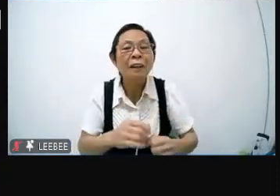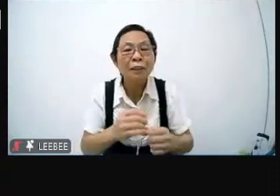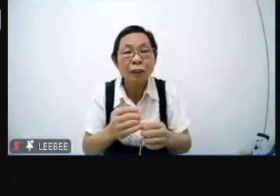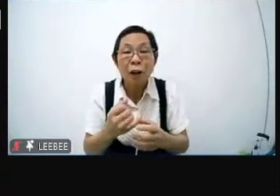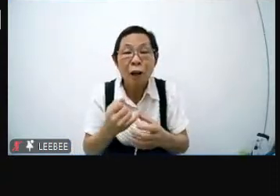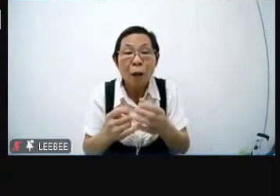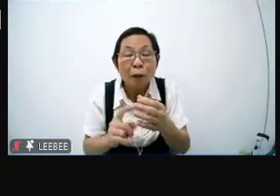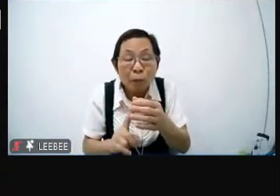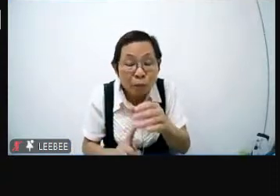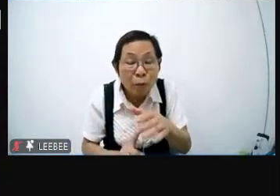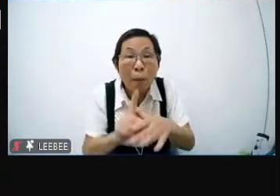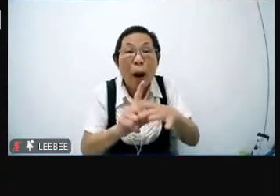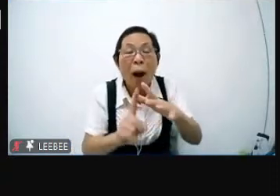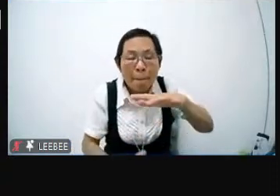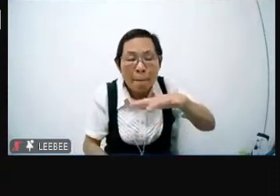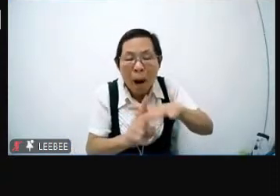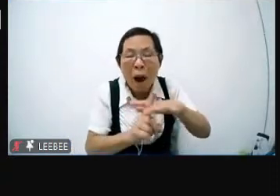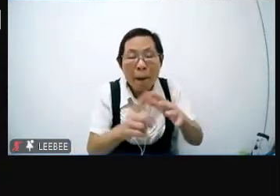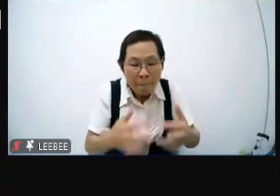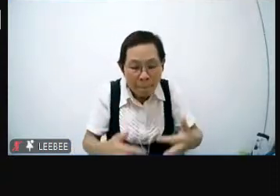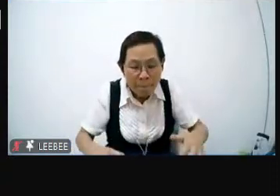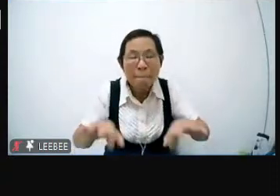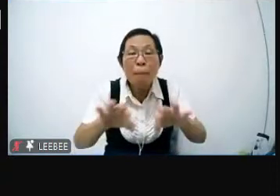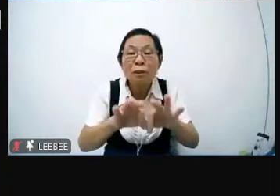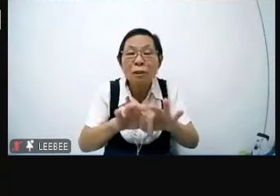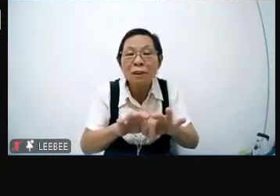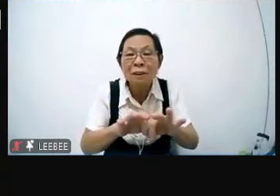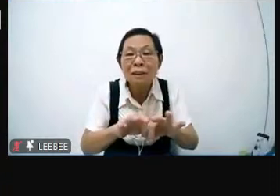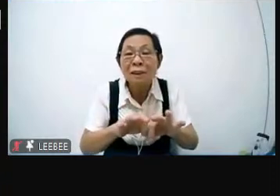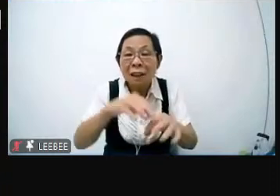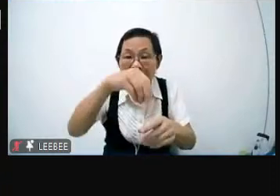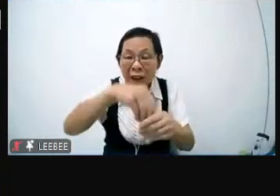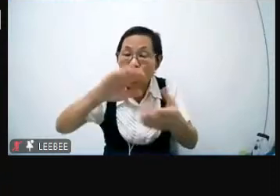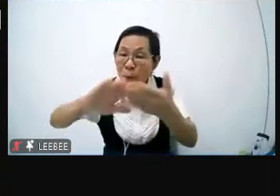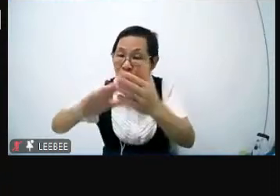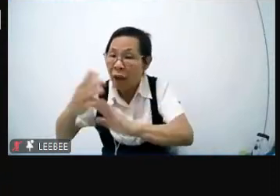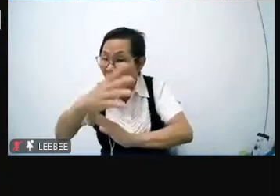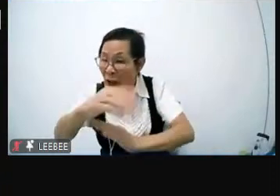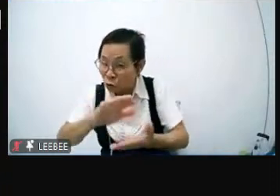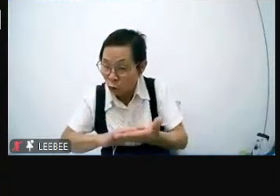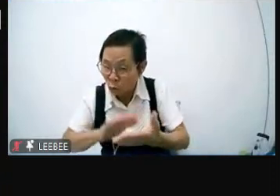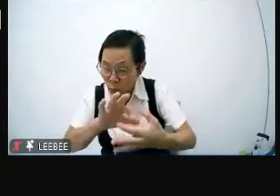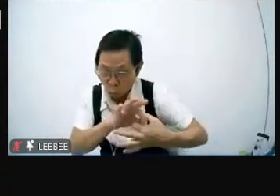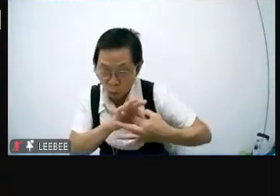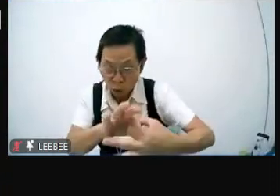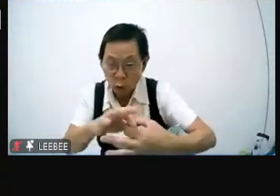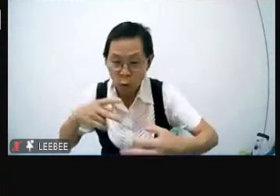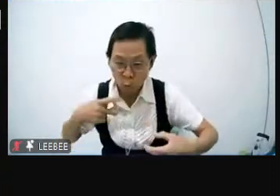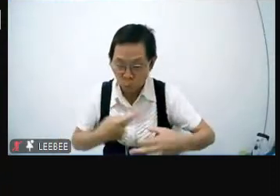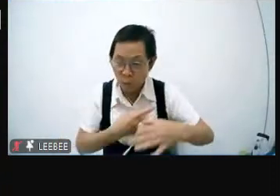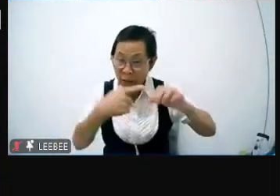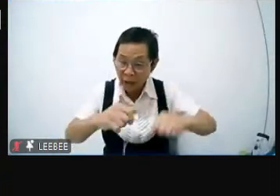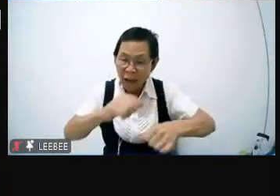action in our schools and also communities. By working together, we can create